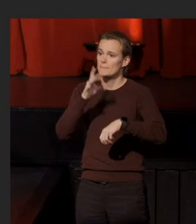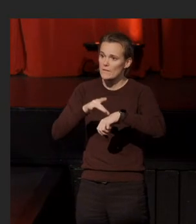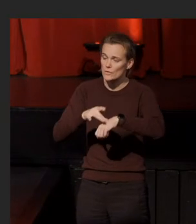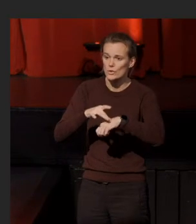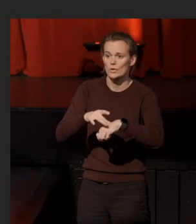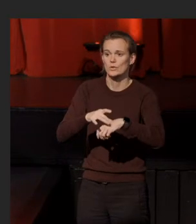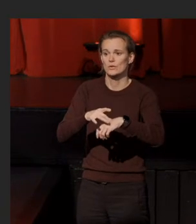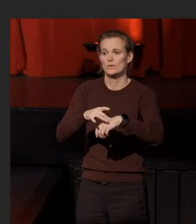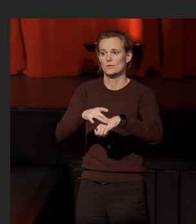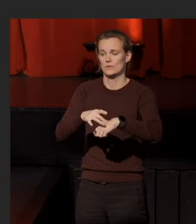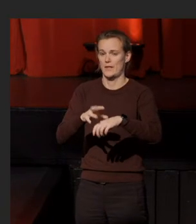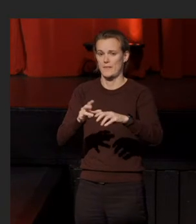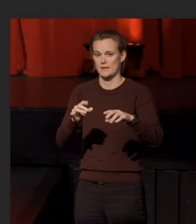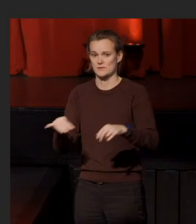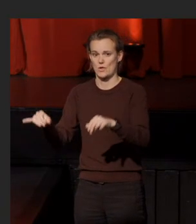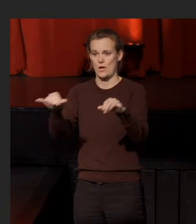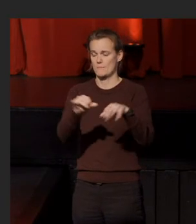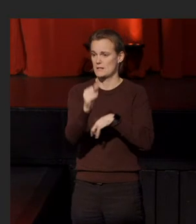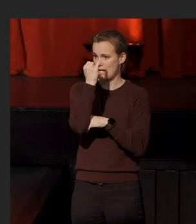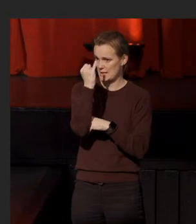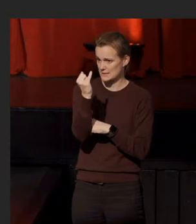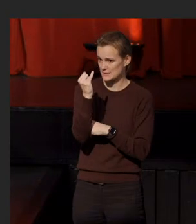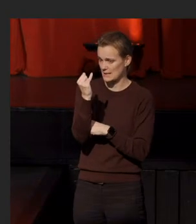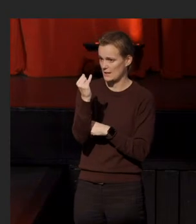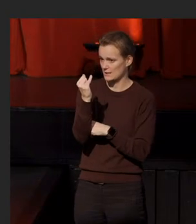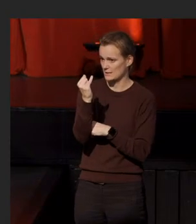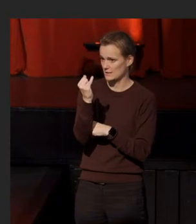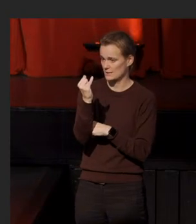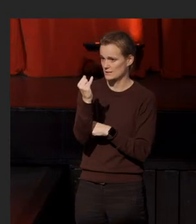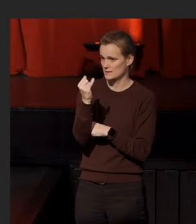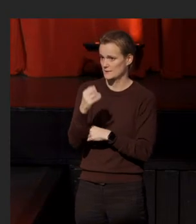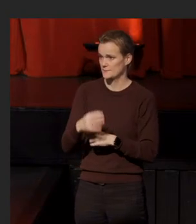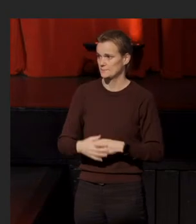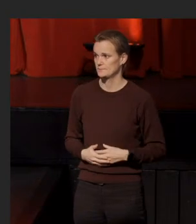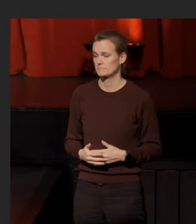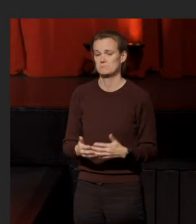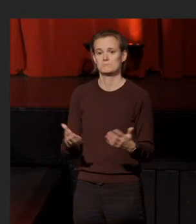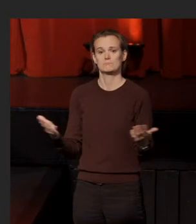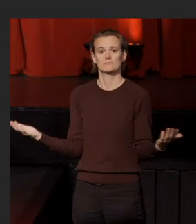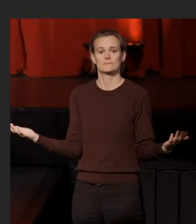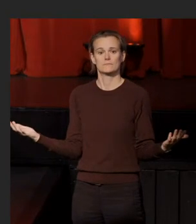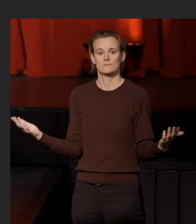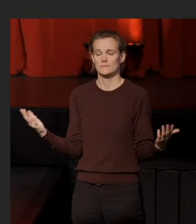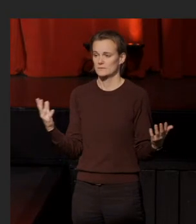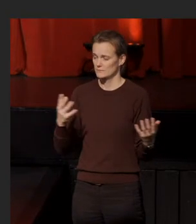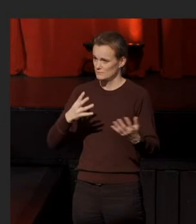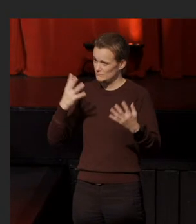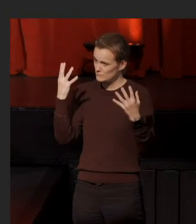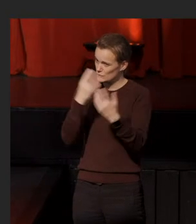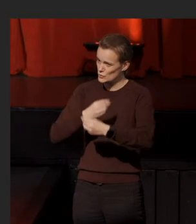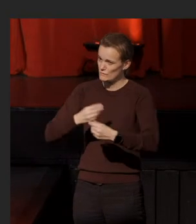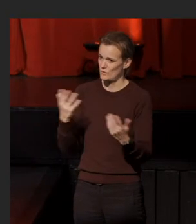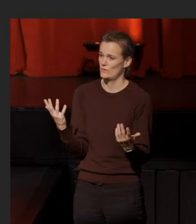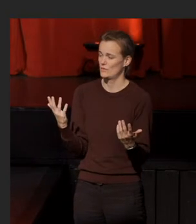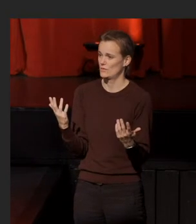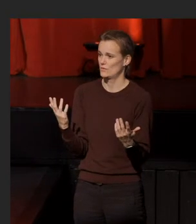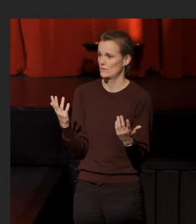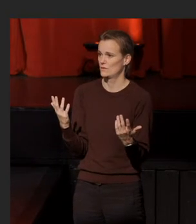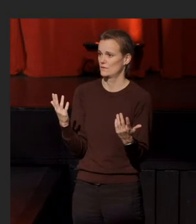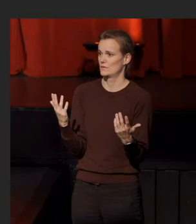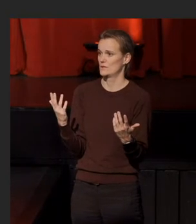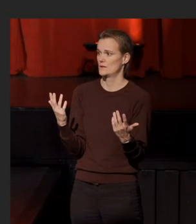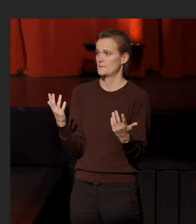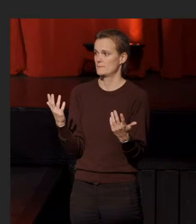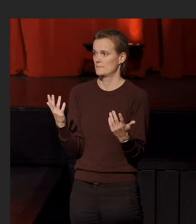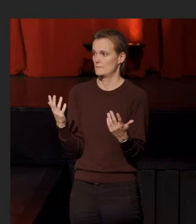common idea that we could share across those communities. That is a lovely instance in which a people that could